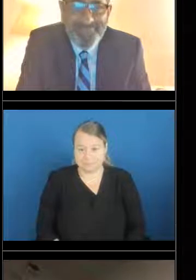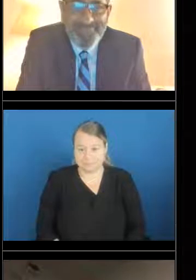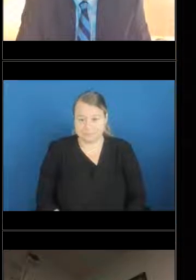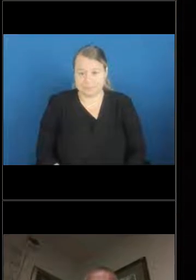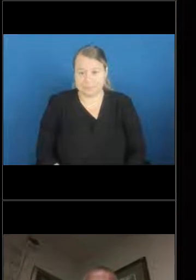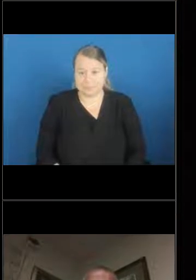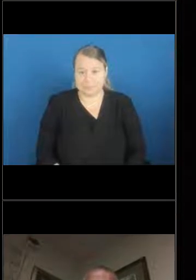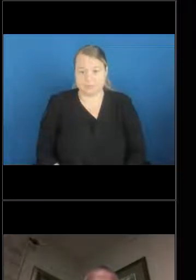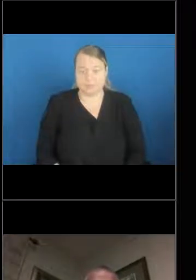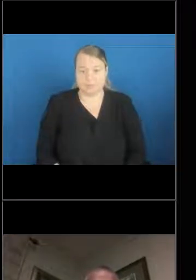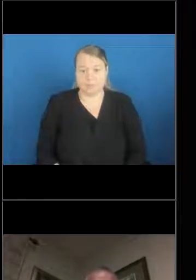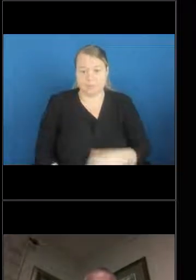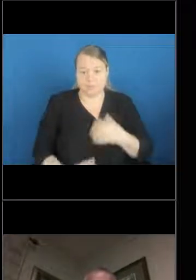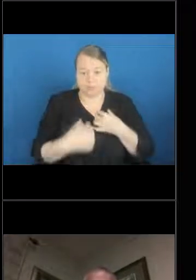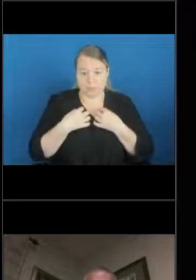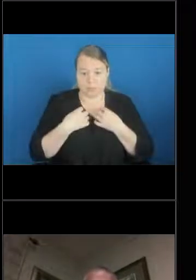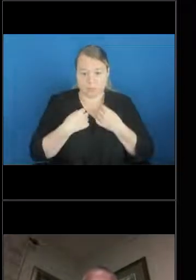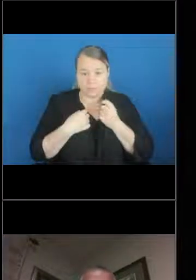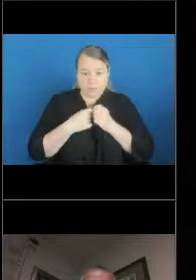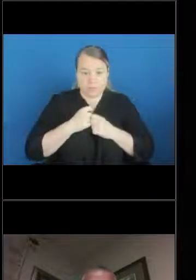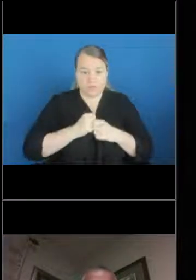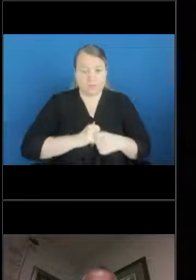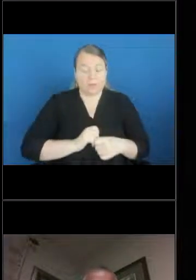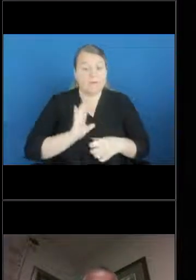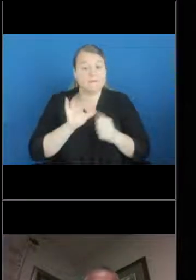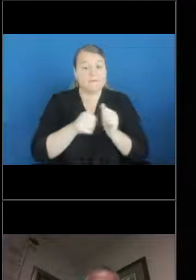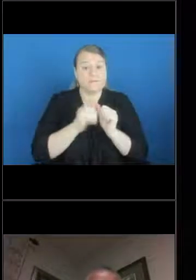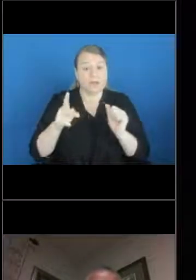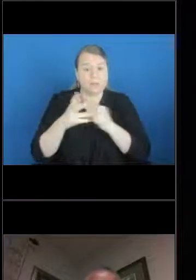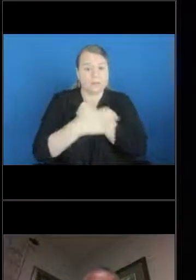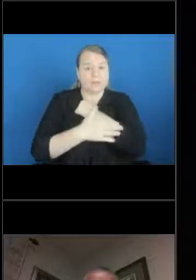So just to follow up on that, Zamir, the county will be